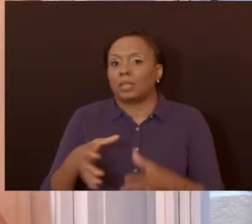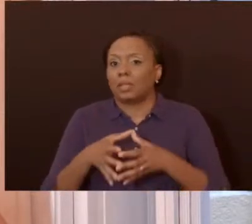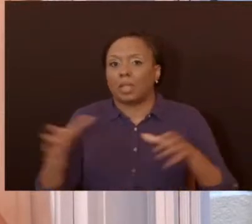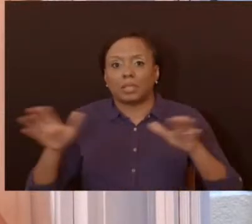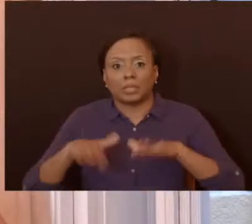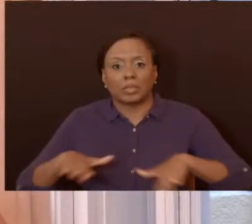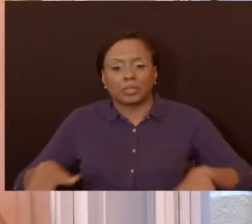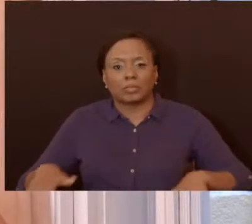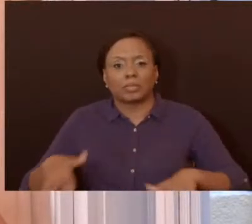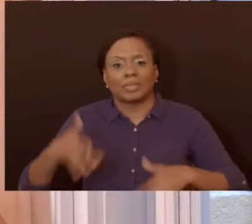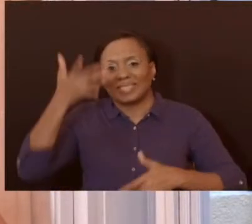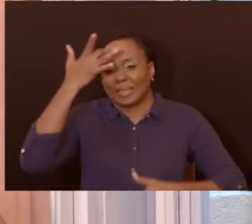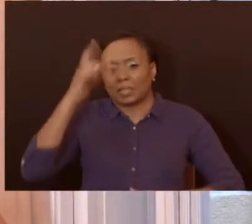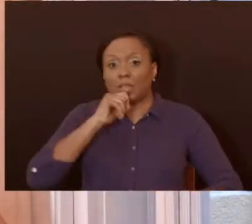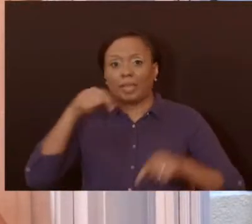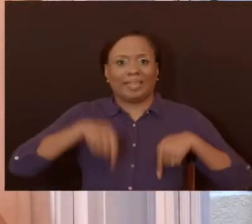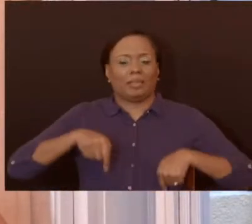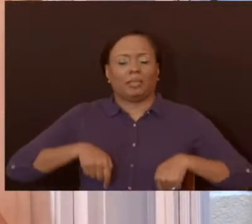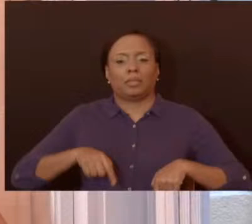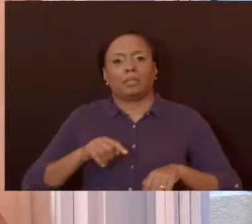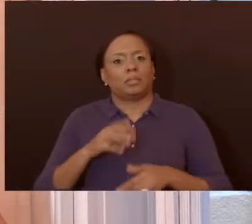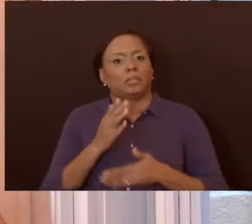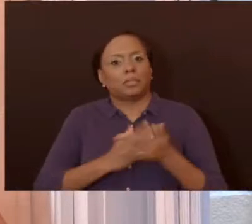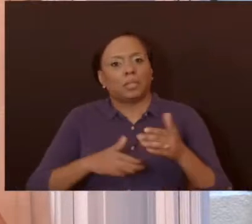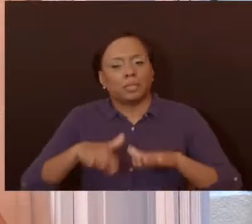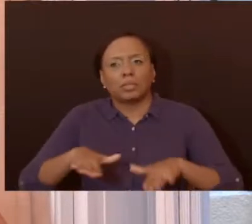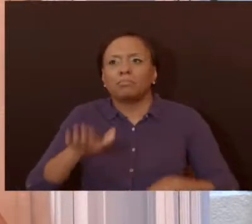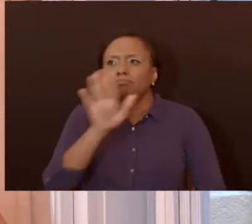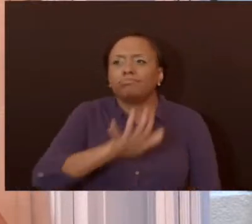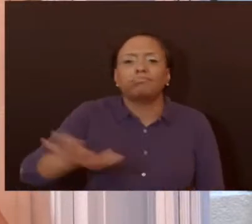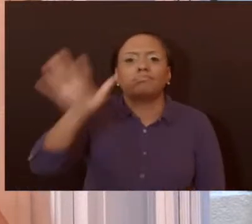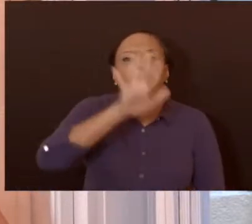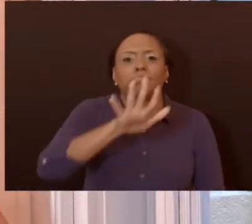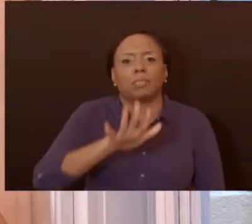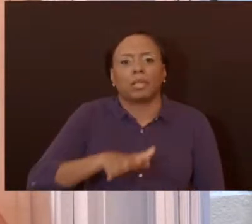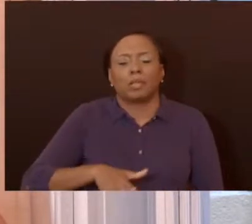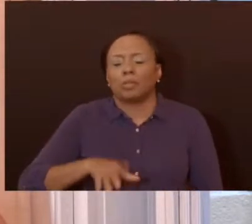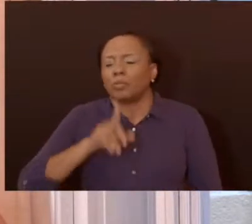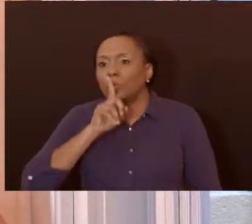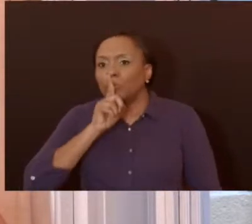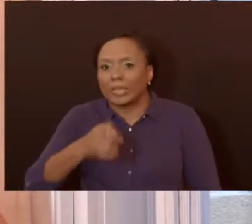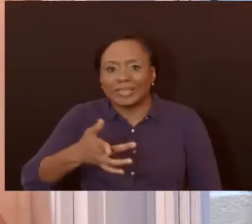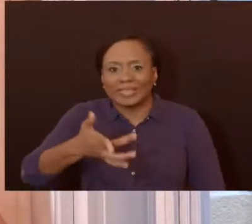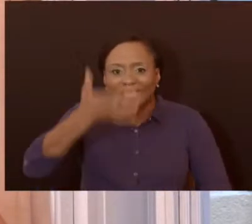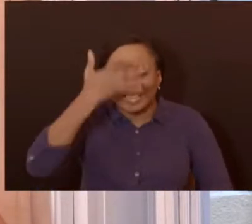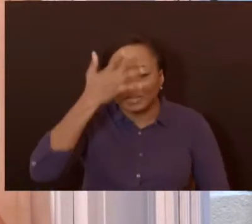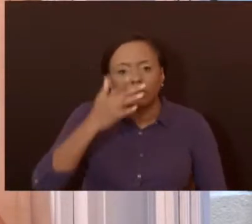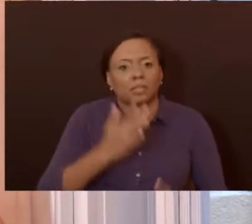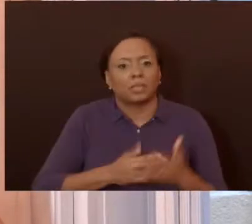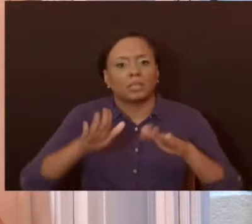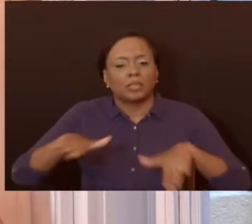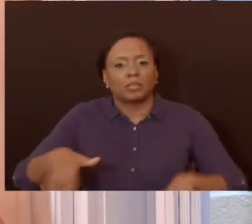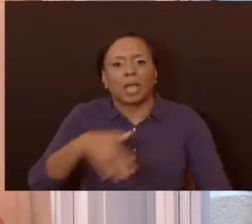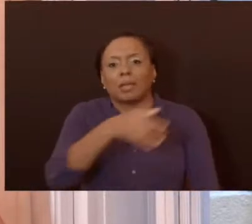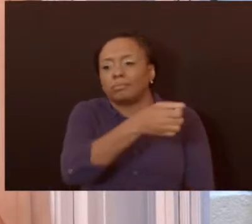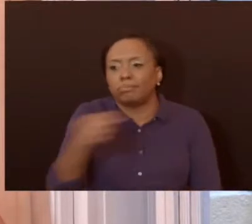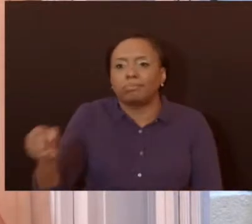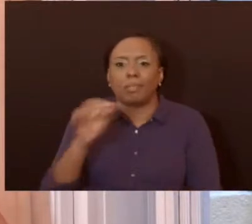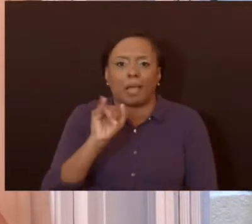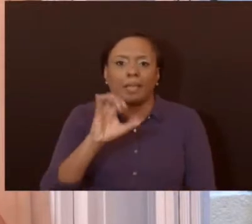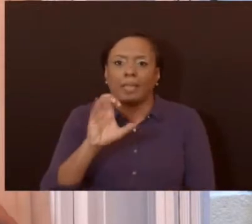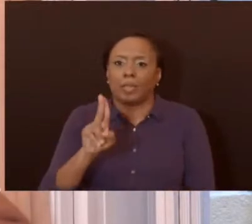ill, and two, that are severely ill, requiring ICU care, that is a place that we don't want to go.